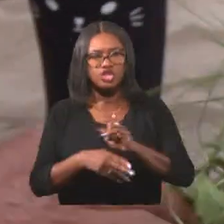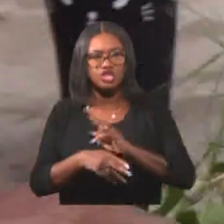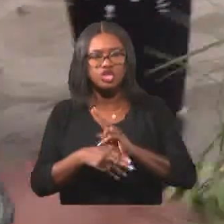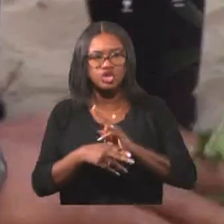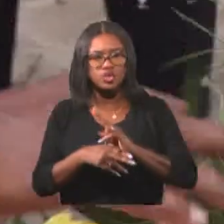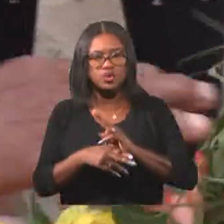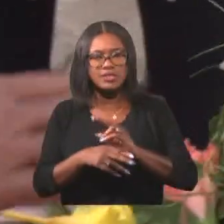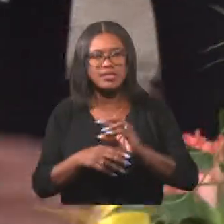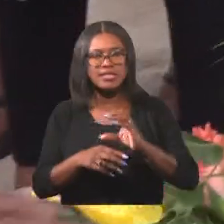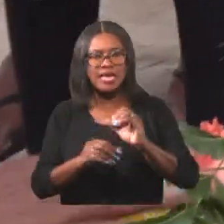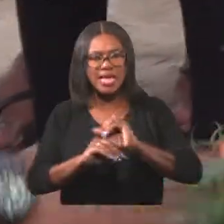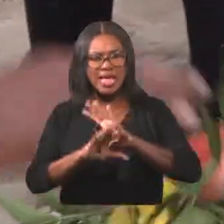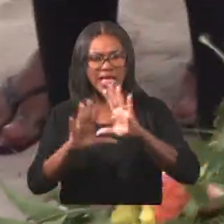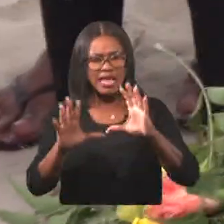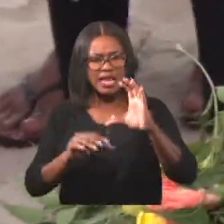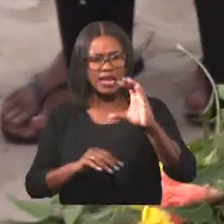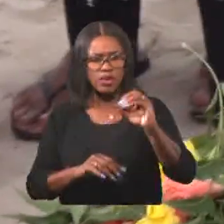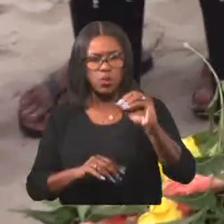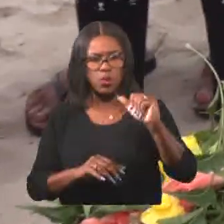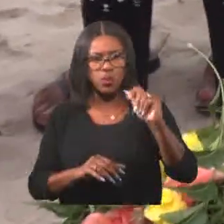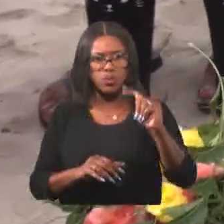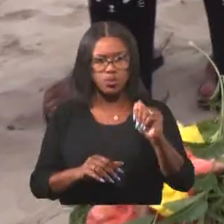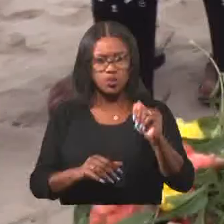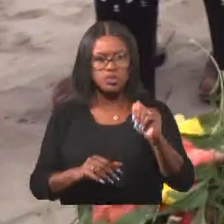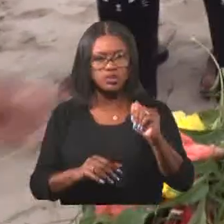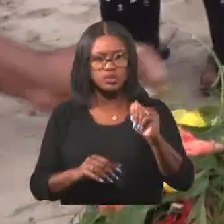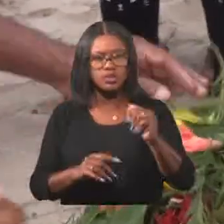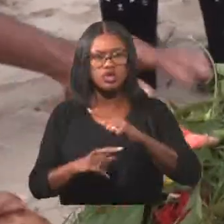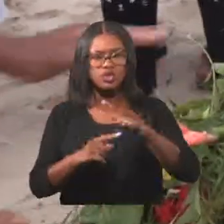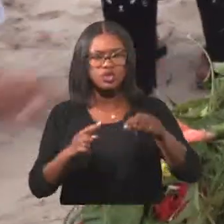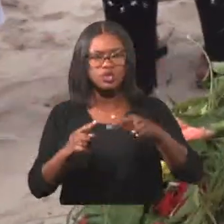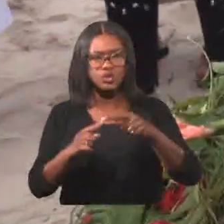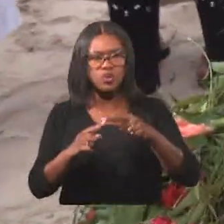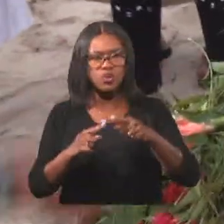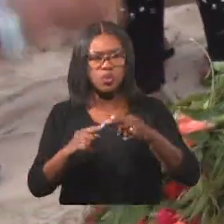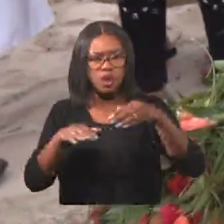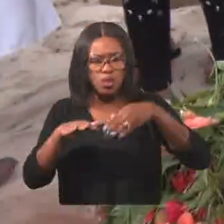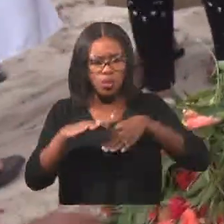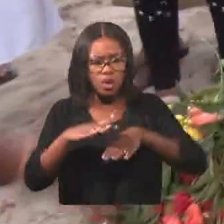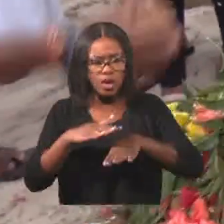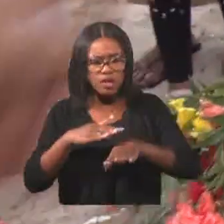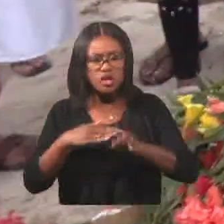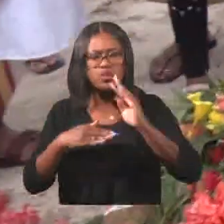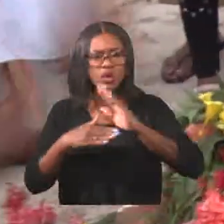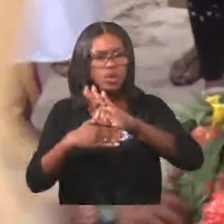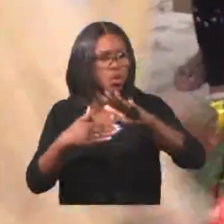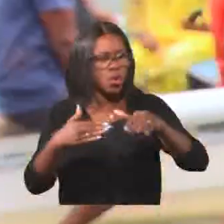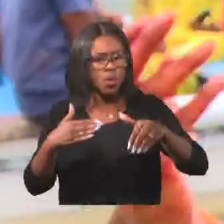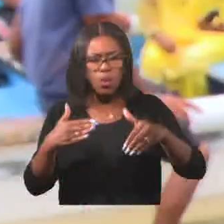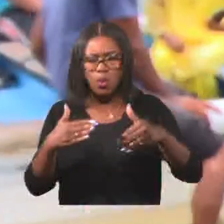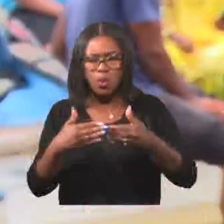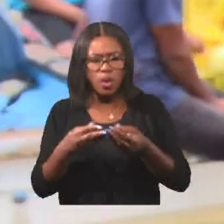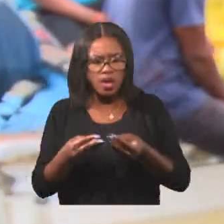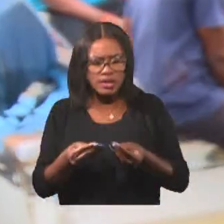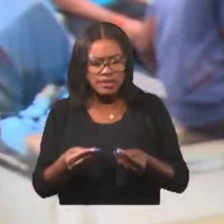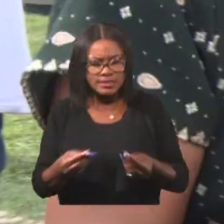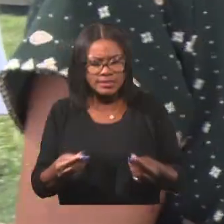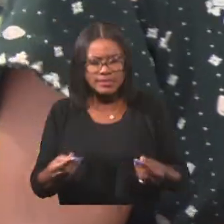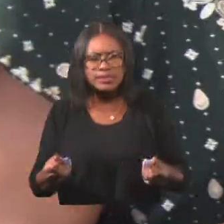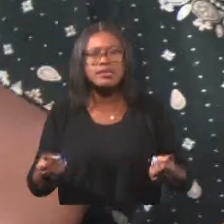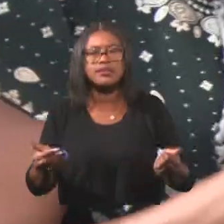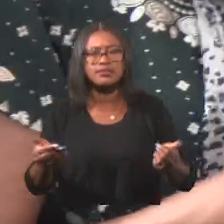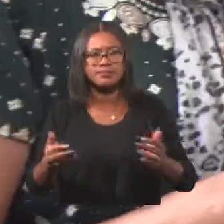coat, but a fine clear coat, so when he is immersed in the water, all that will dissolve. From the underneath, go up